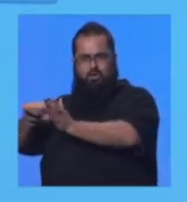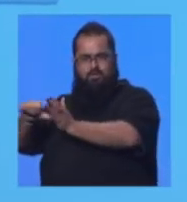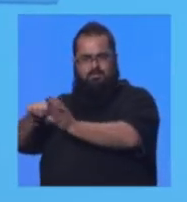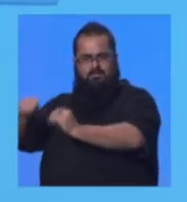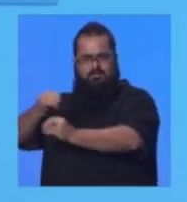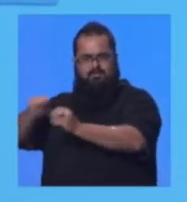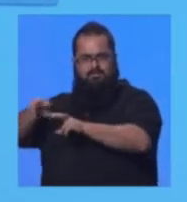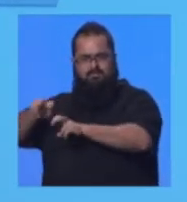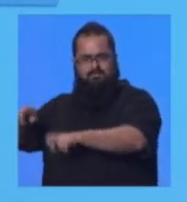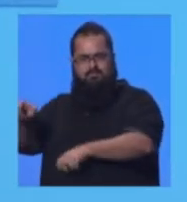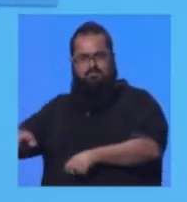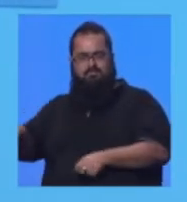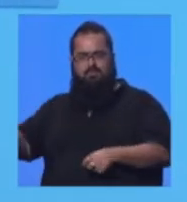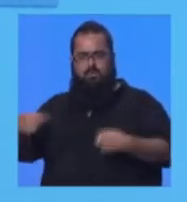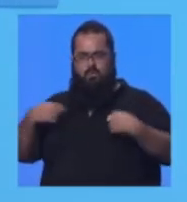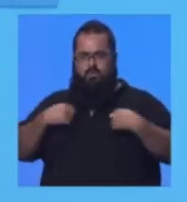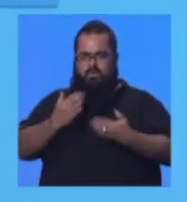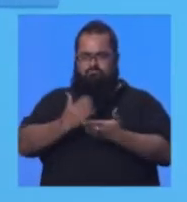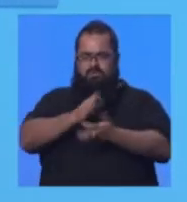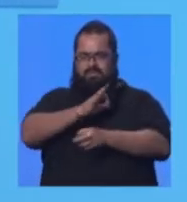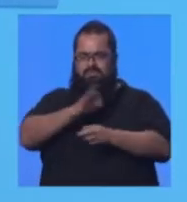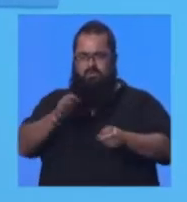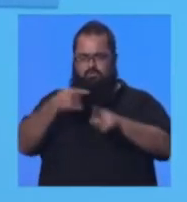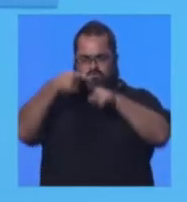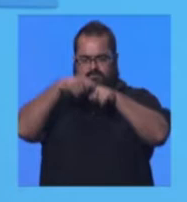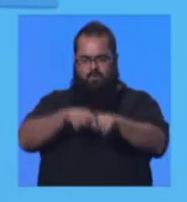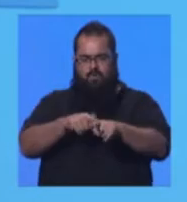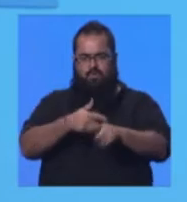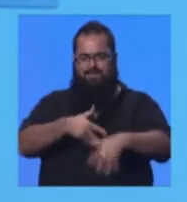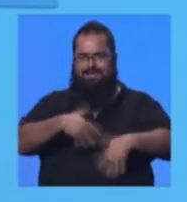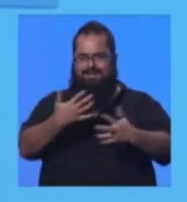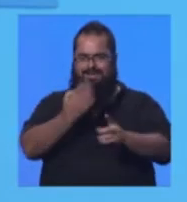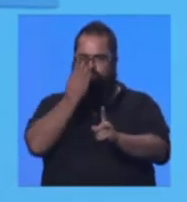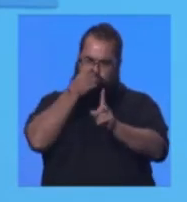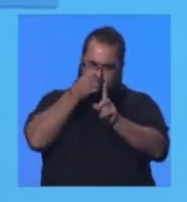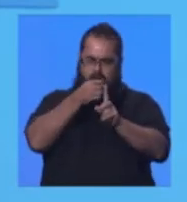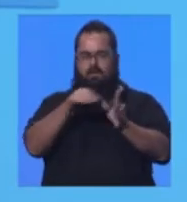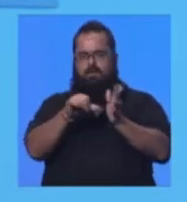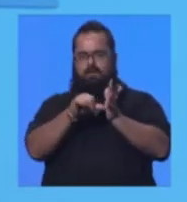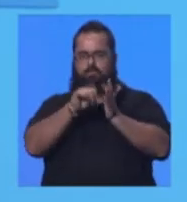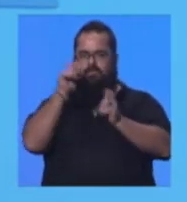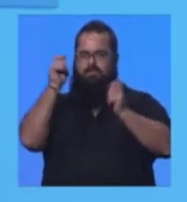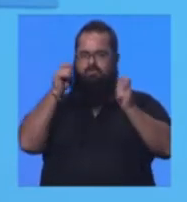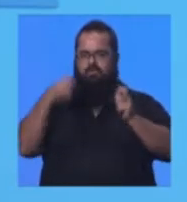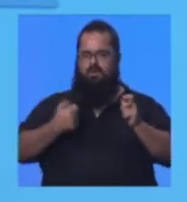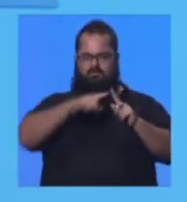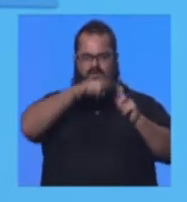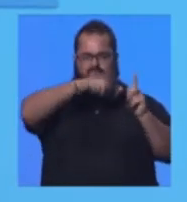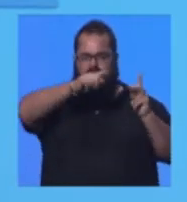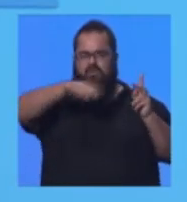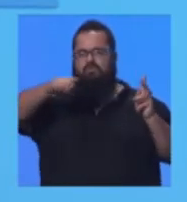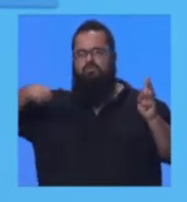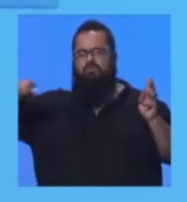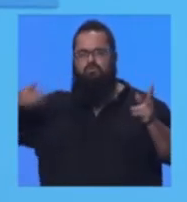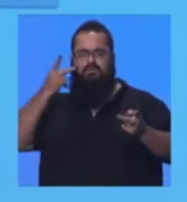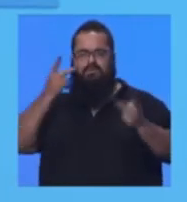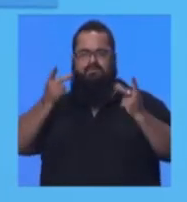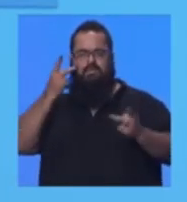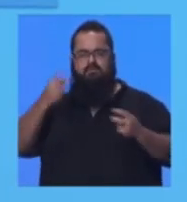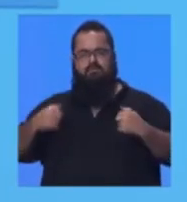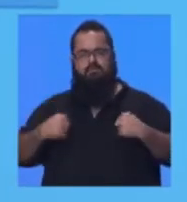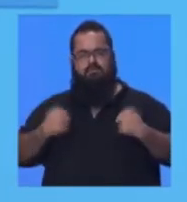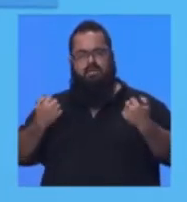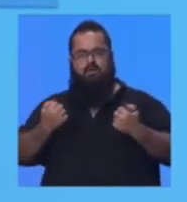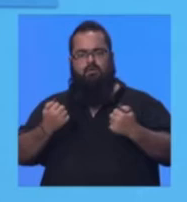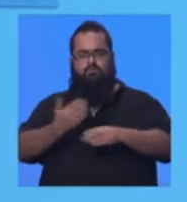though, is we don't really subscribe to any single economic theory. We look at a range of indicators. That's our job, is to make sure that we're assessing